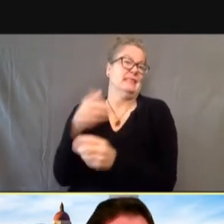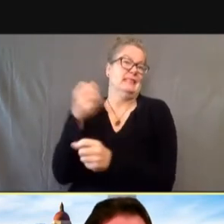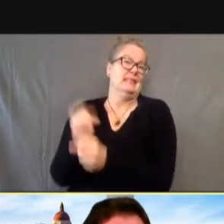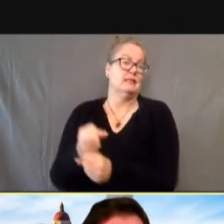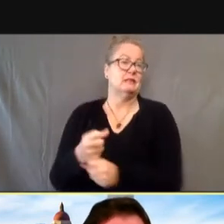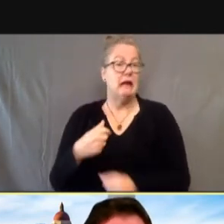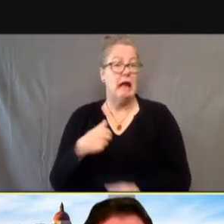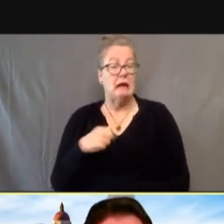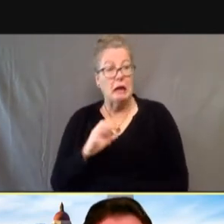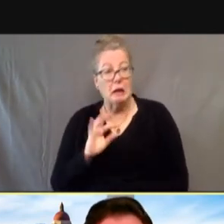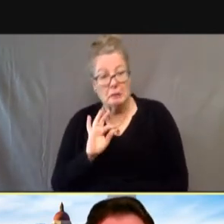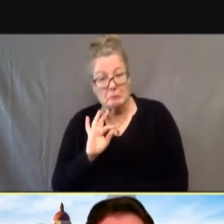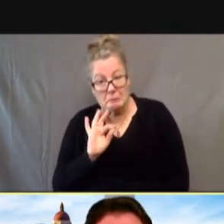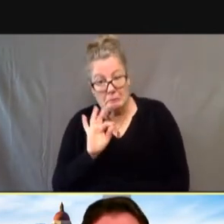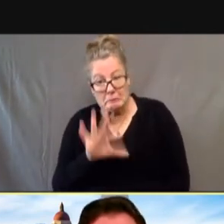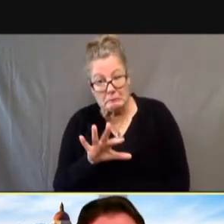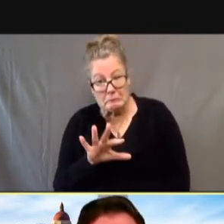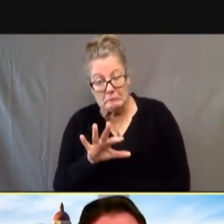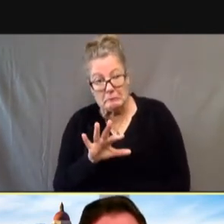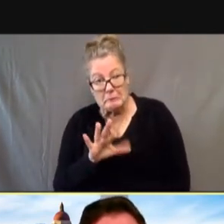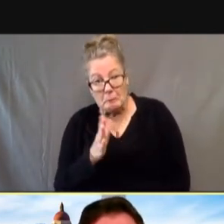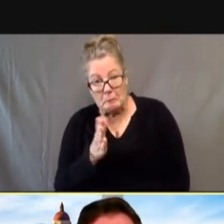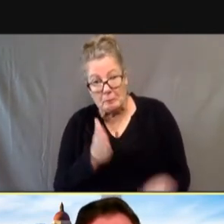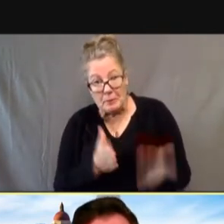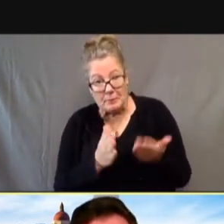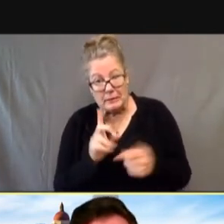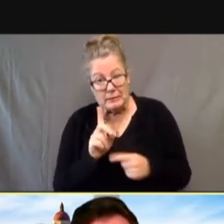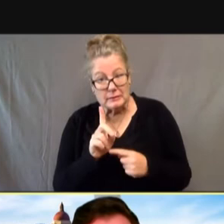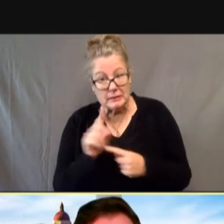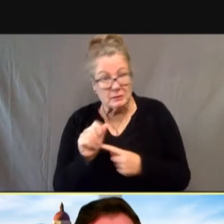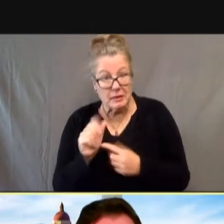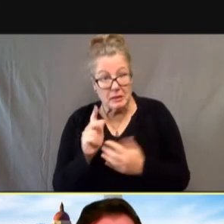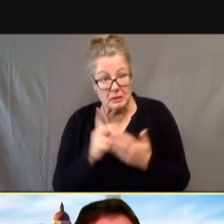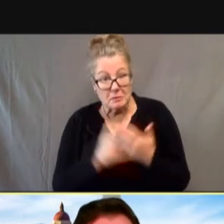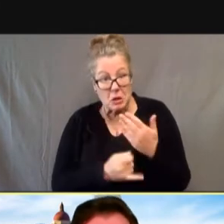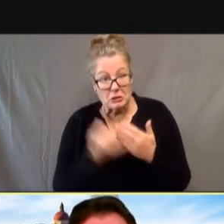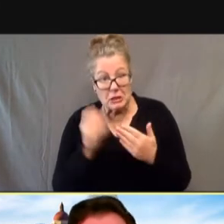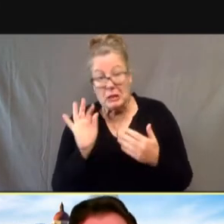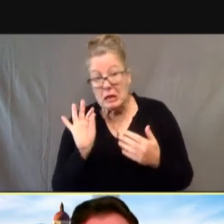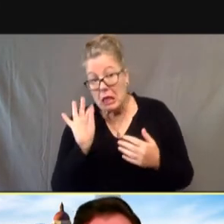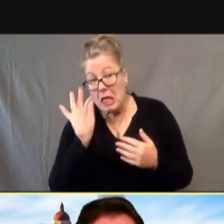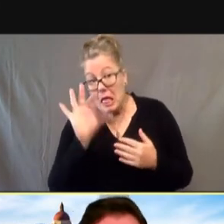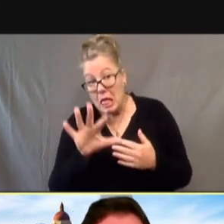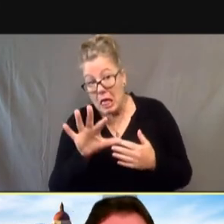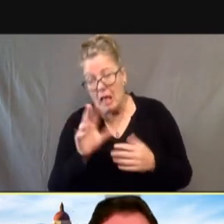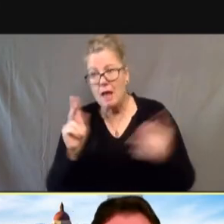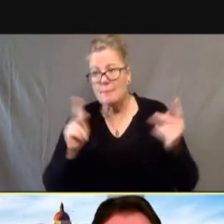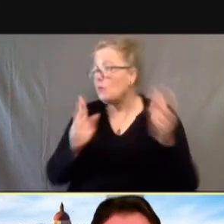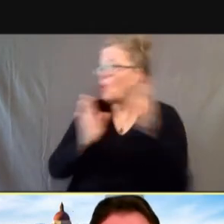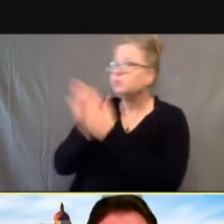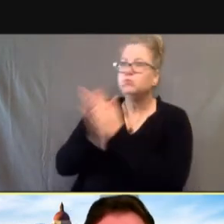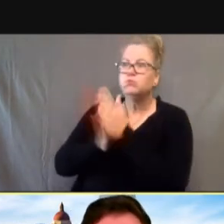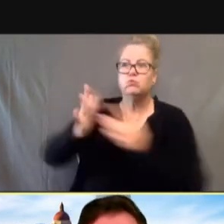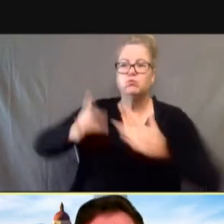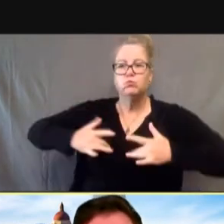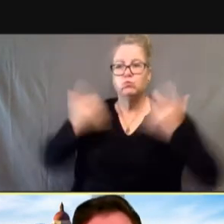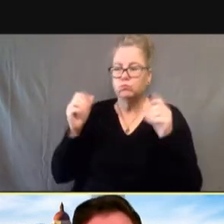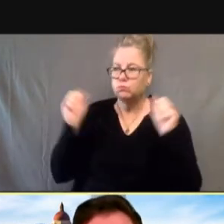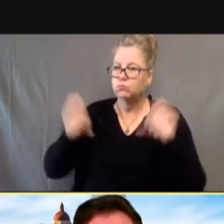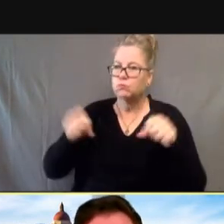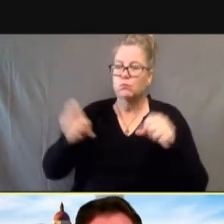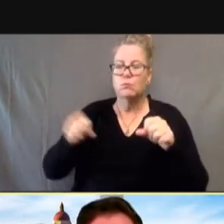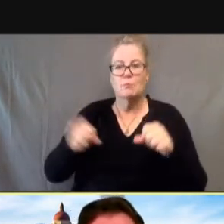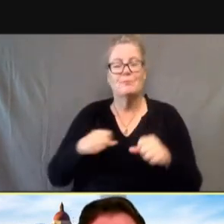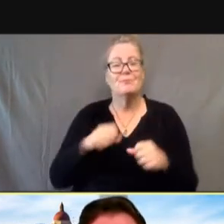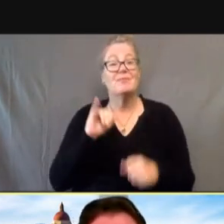of doing a disability project. And I was surprised that people were actually enthusiastic about it. Iris Gibbs, who's the head of the